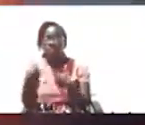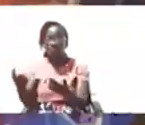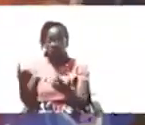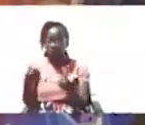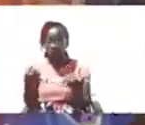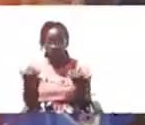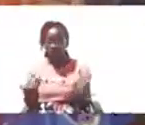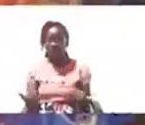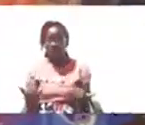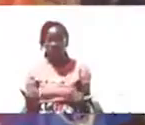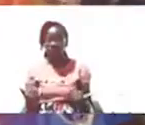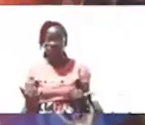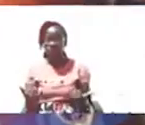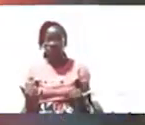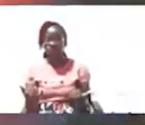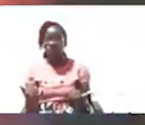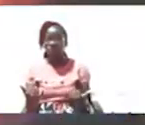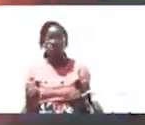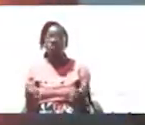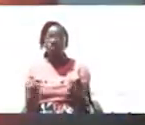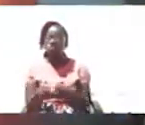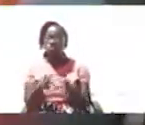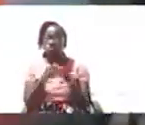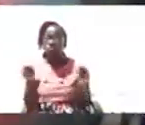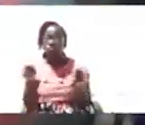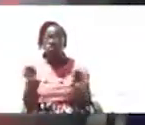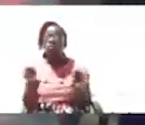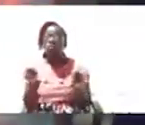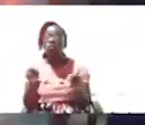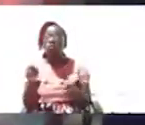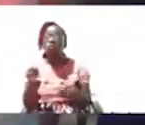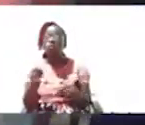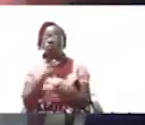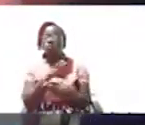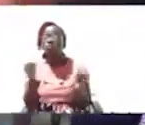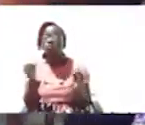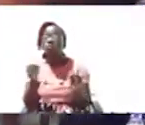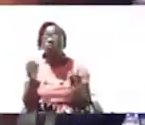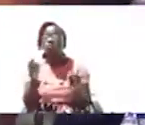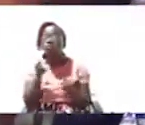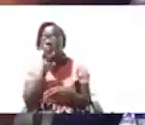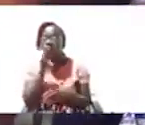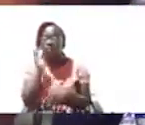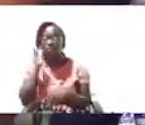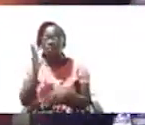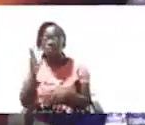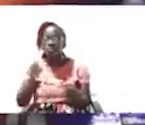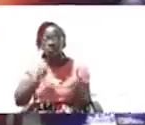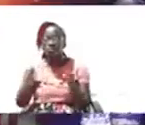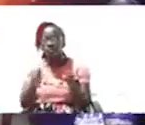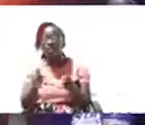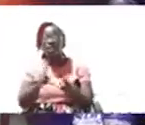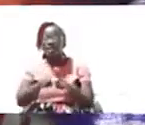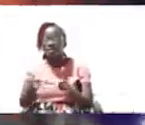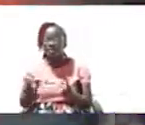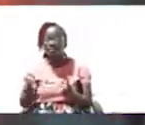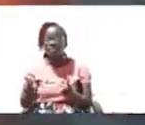Jesus has descended. There will not be a stirring. But healing. Ayarisa.